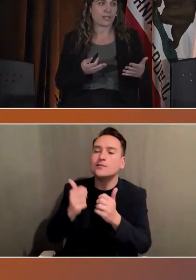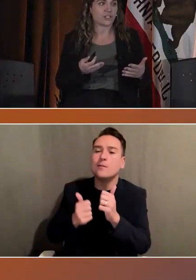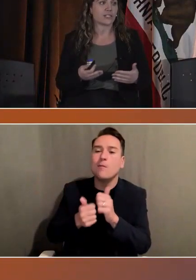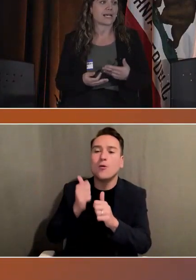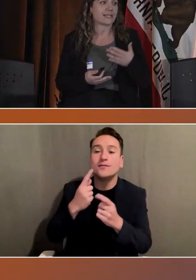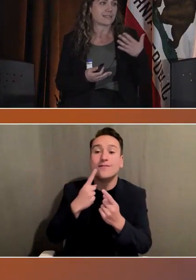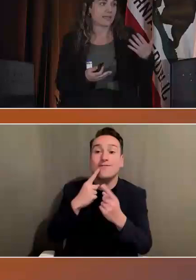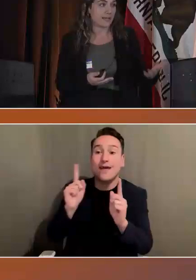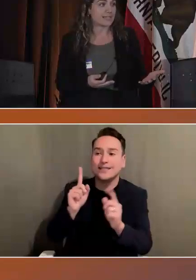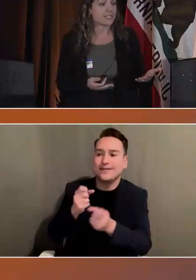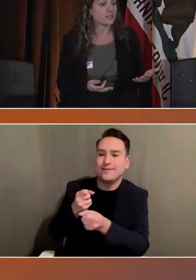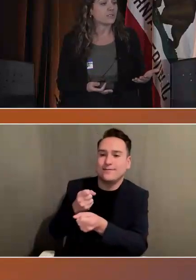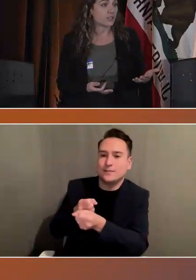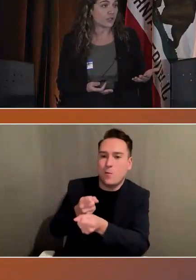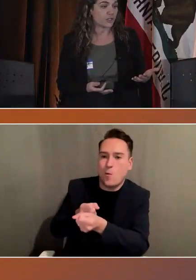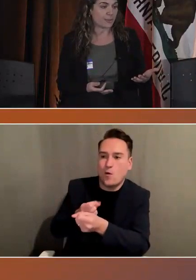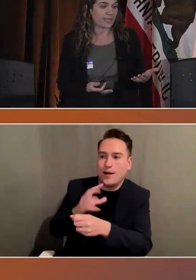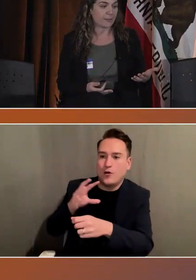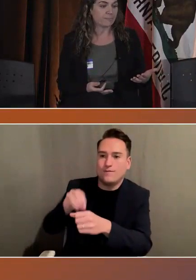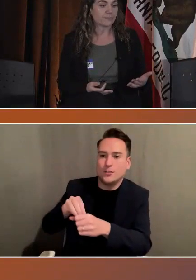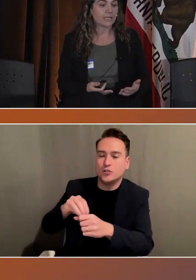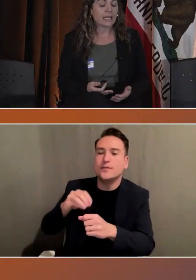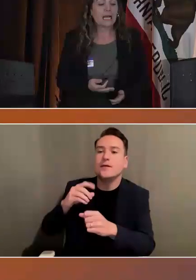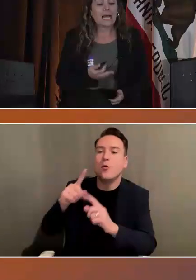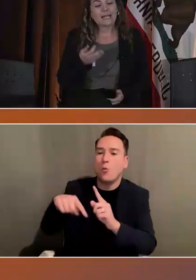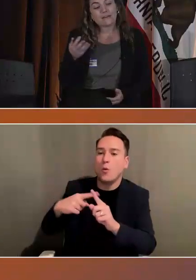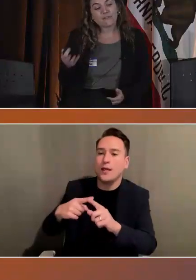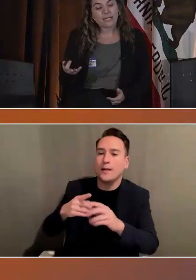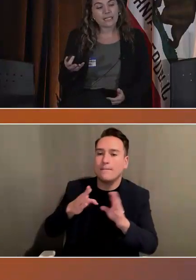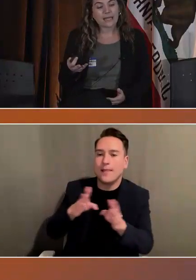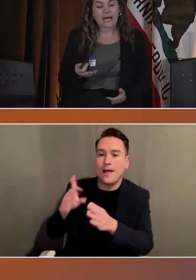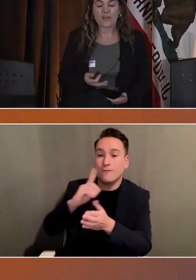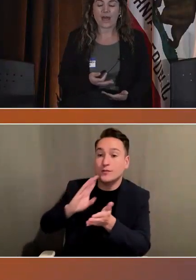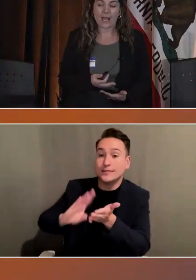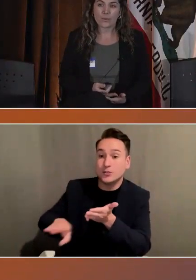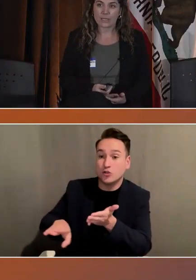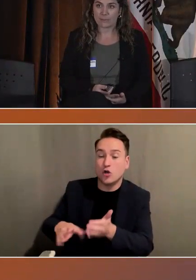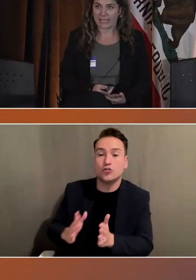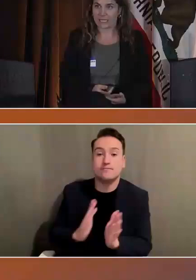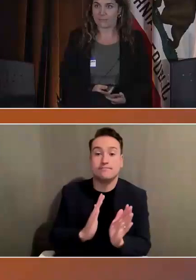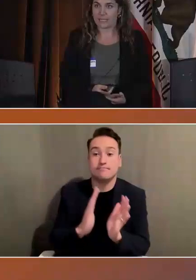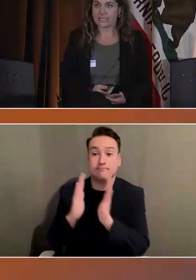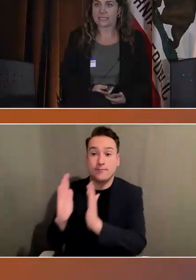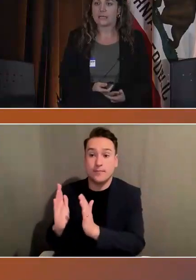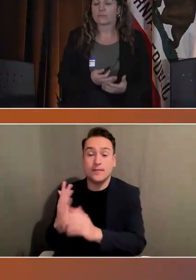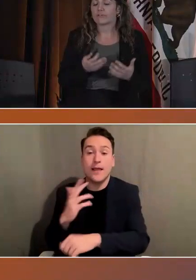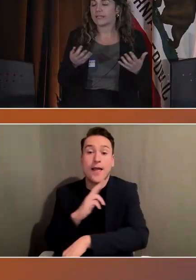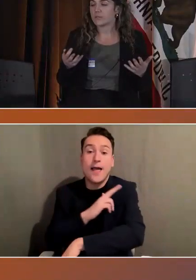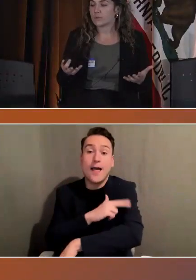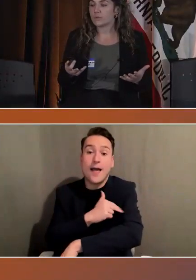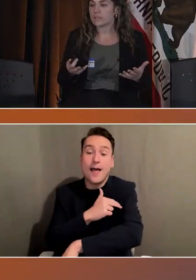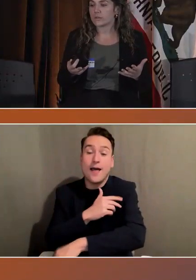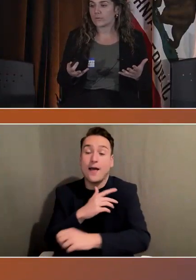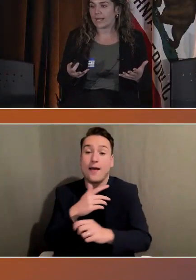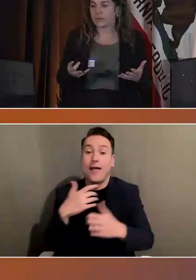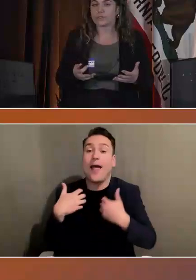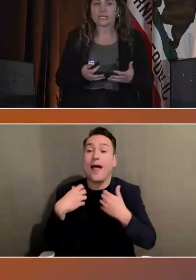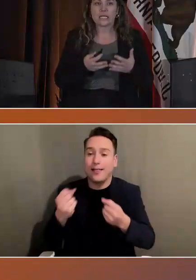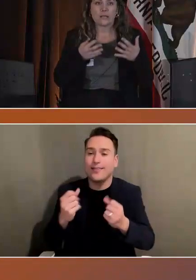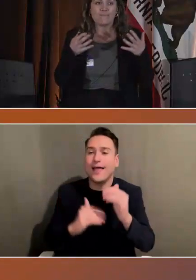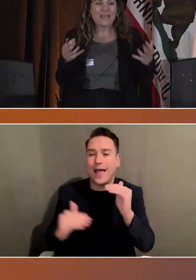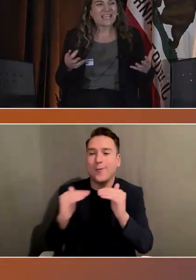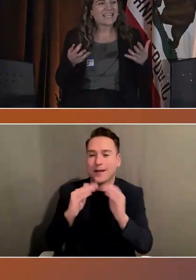support patients as they do discharge planning. And then finally, the health equity planning piece provides tools